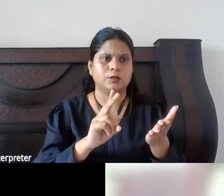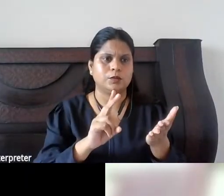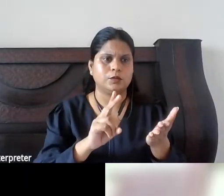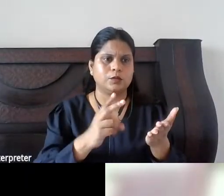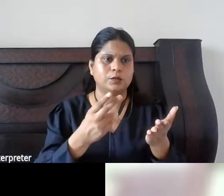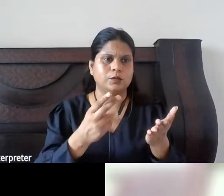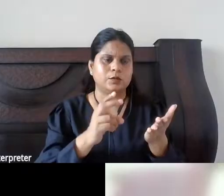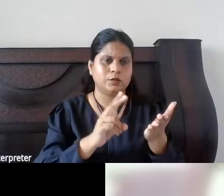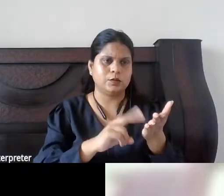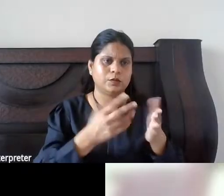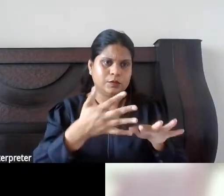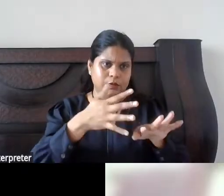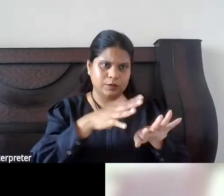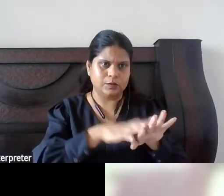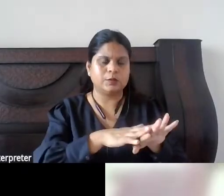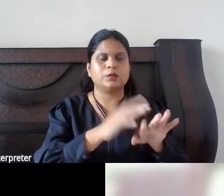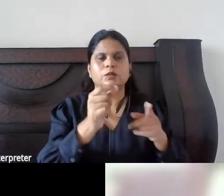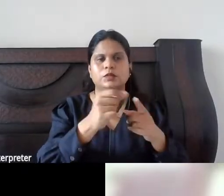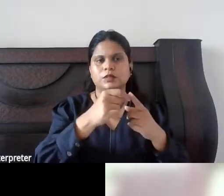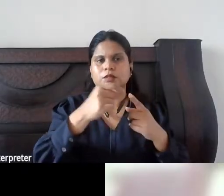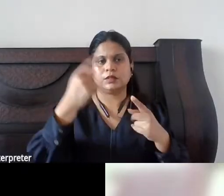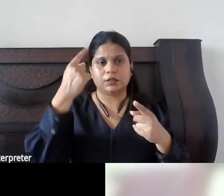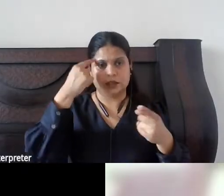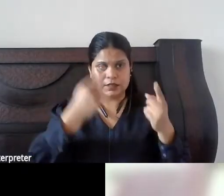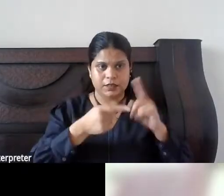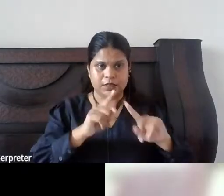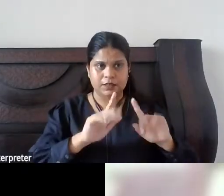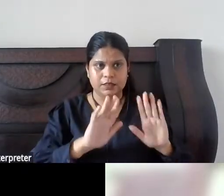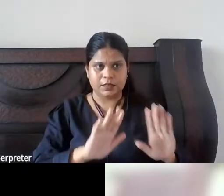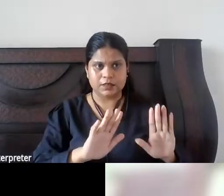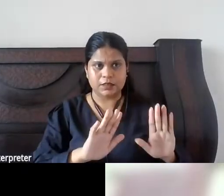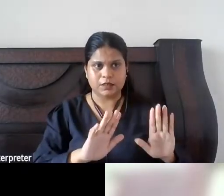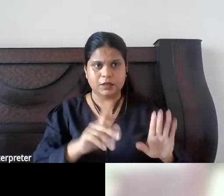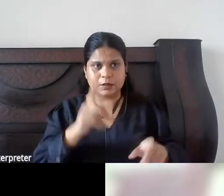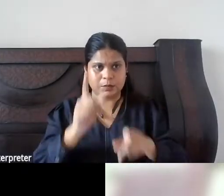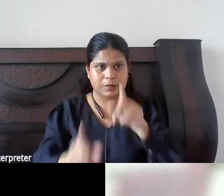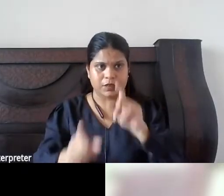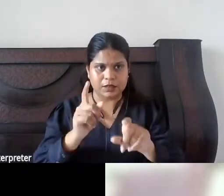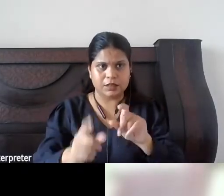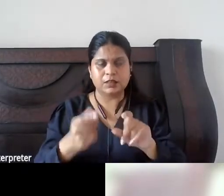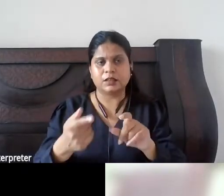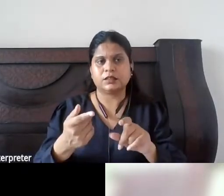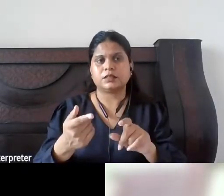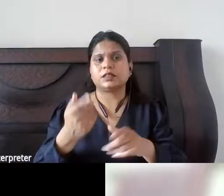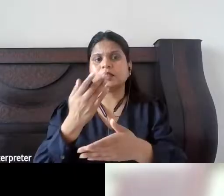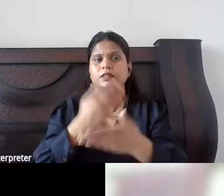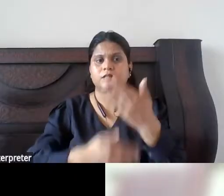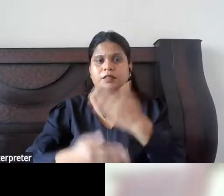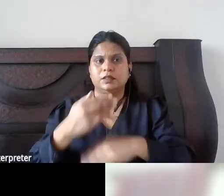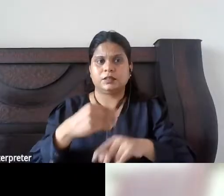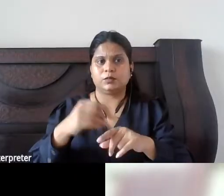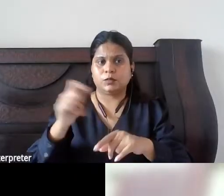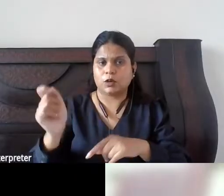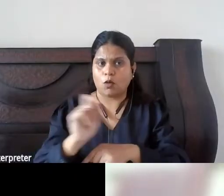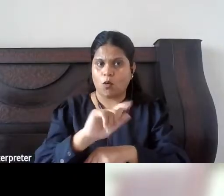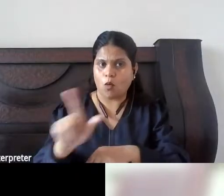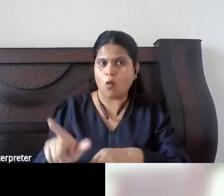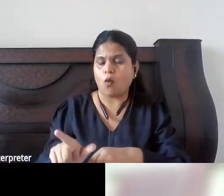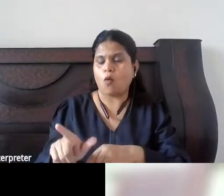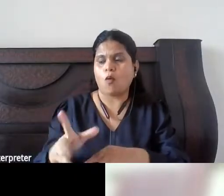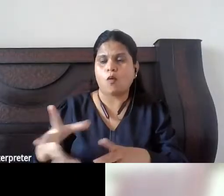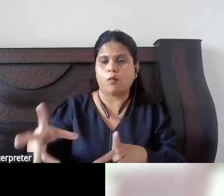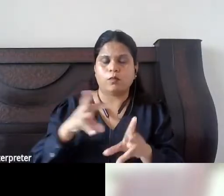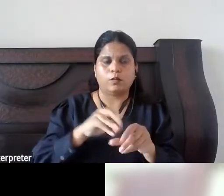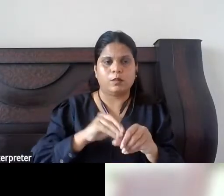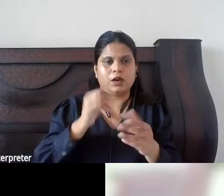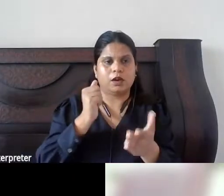And as per the UN inclusion strategy, people with disabilities should be included in every aspect of whether it is decision